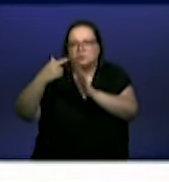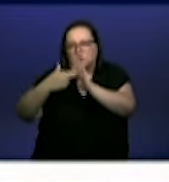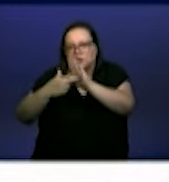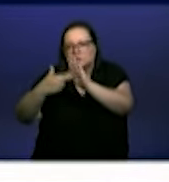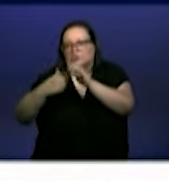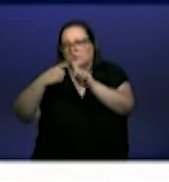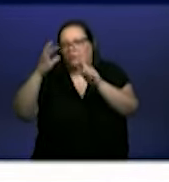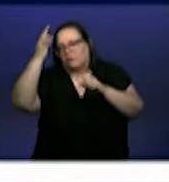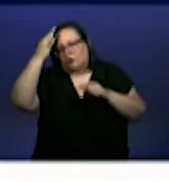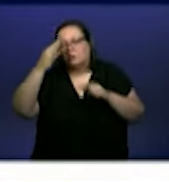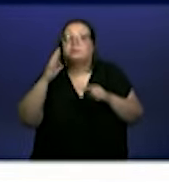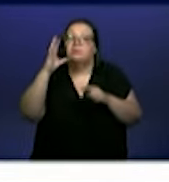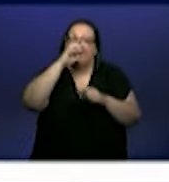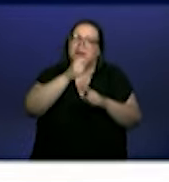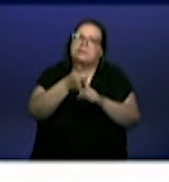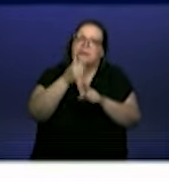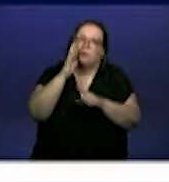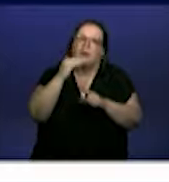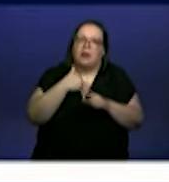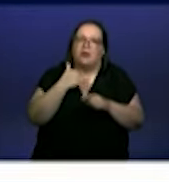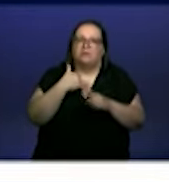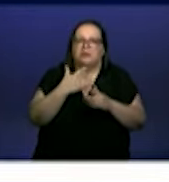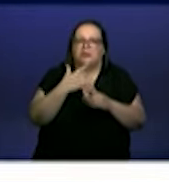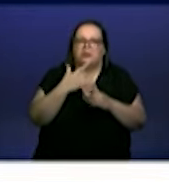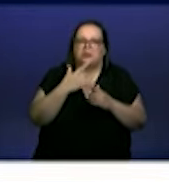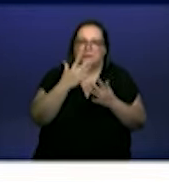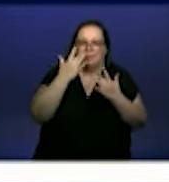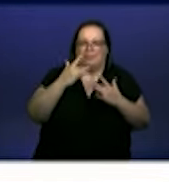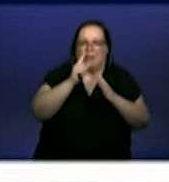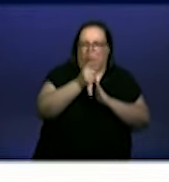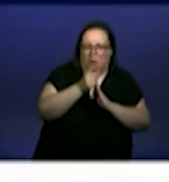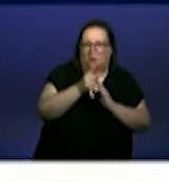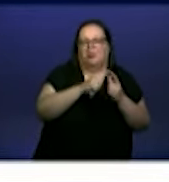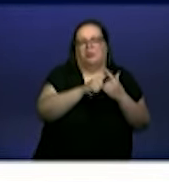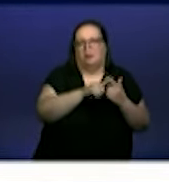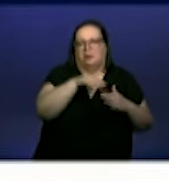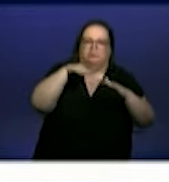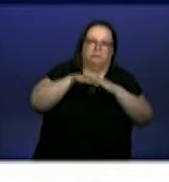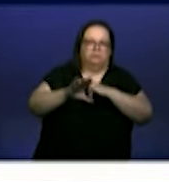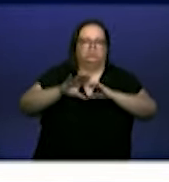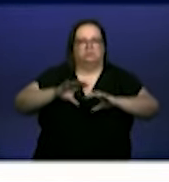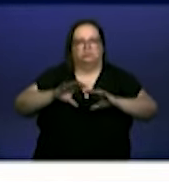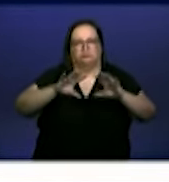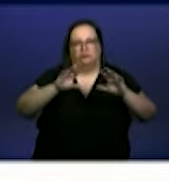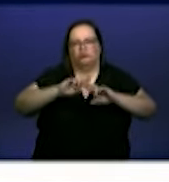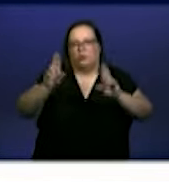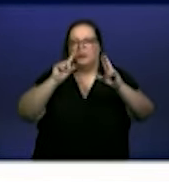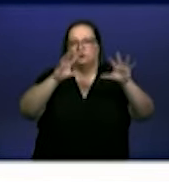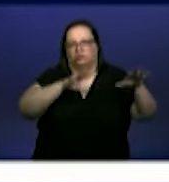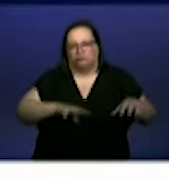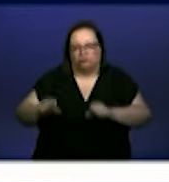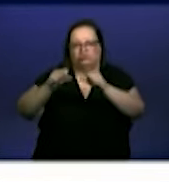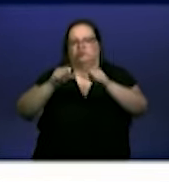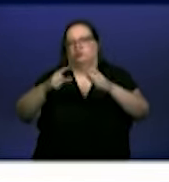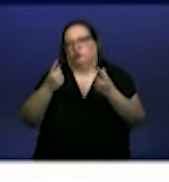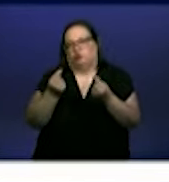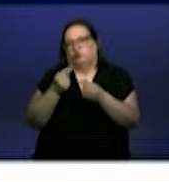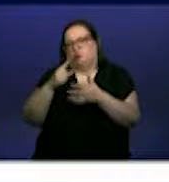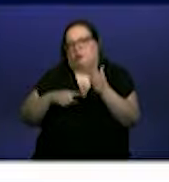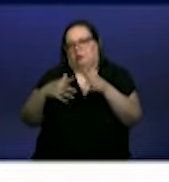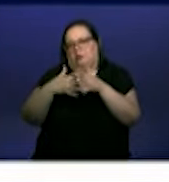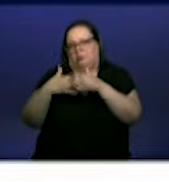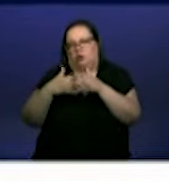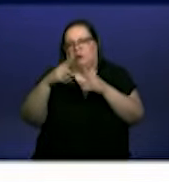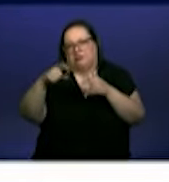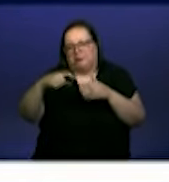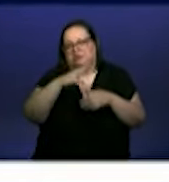pity moment, but then he'll come into office full of enthusiasm to do the things that this America country needs and is waiting for. Mr. Staggs, your